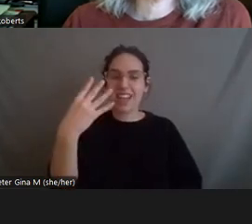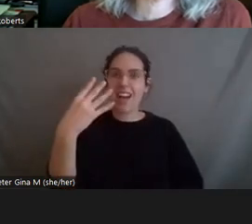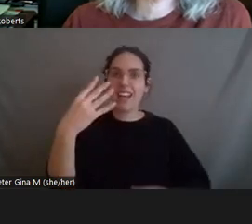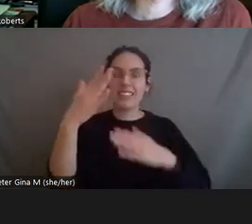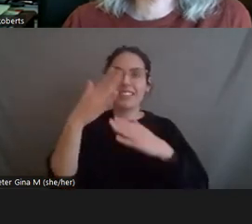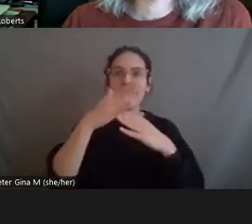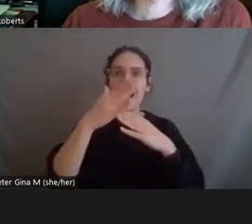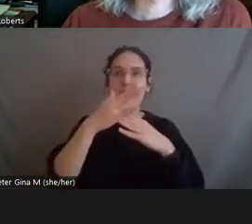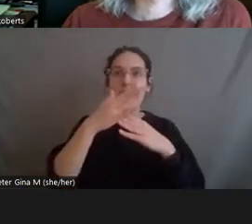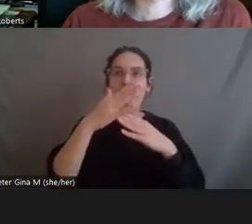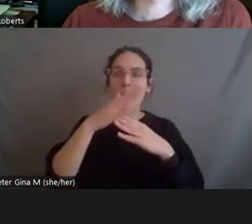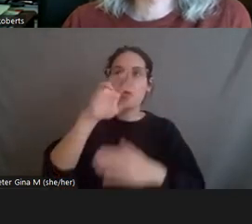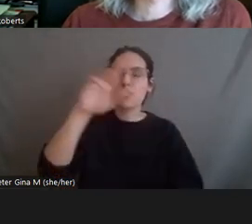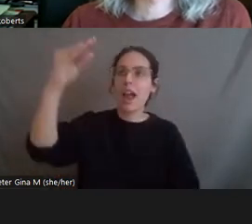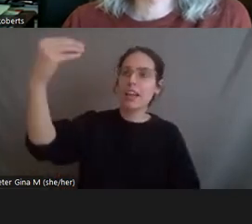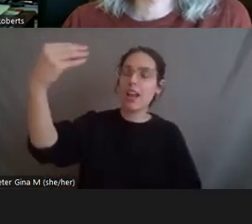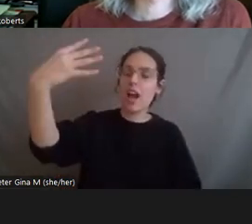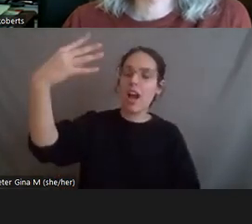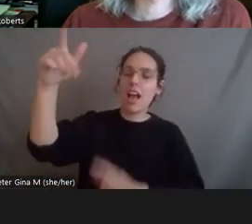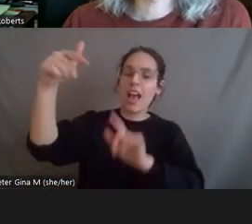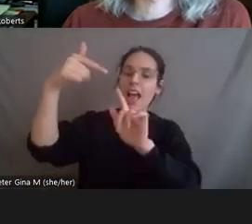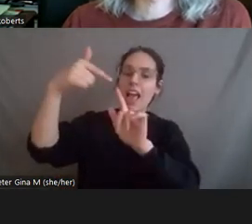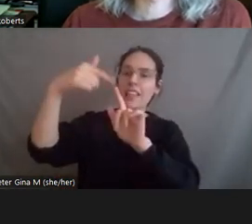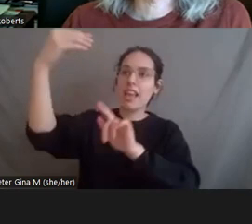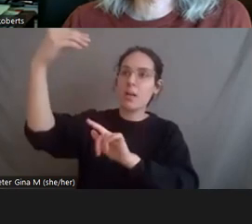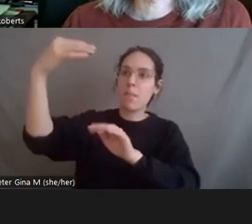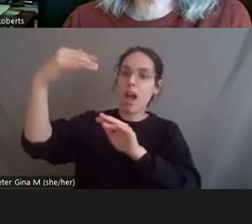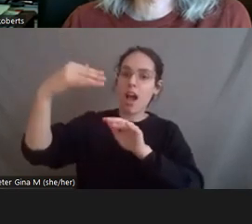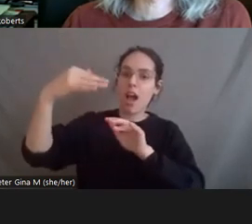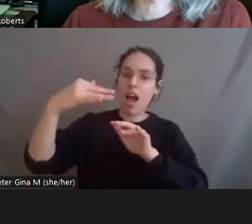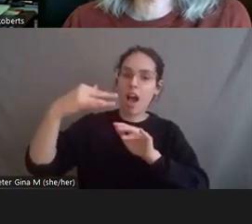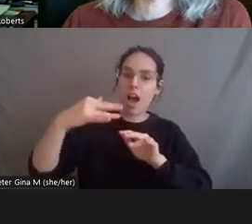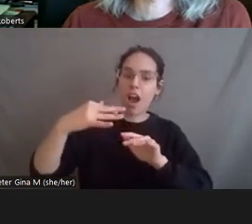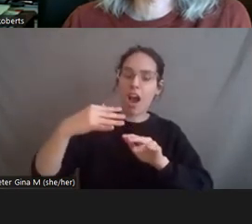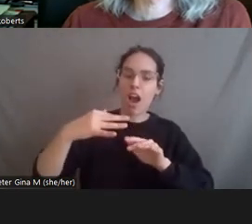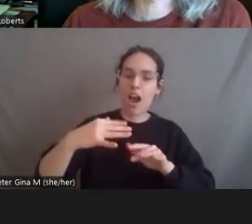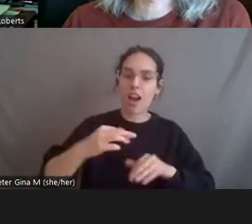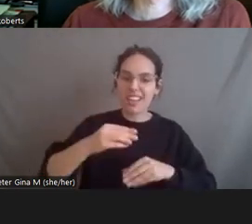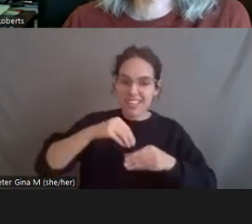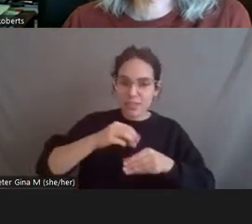right-hand corner and the reflection coming down into the water.